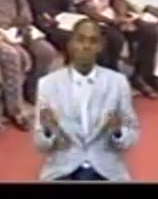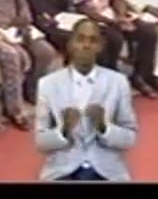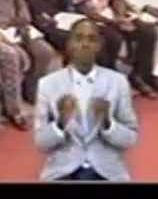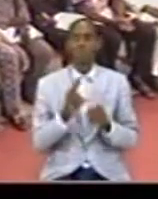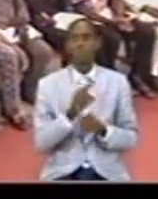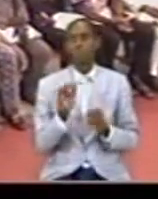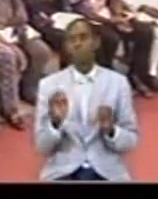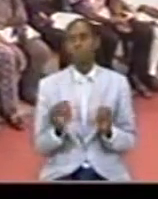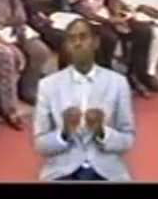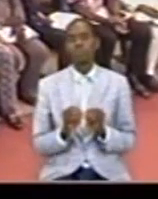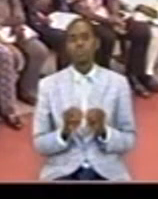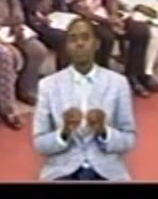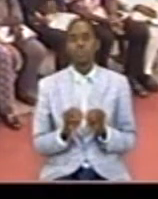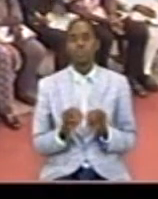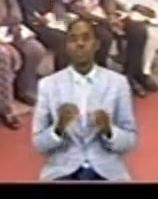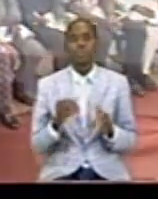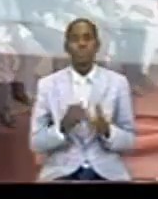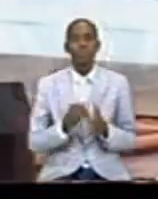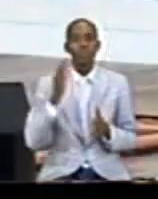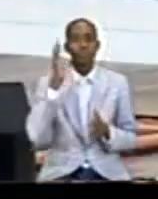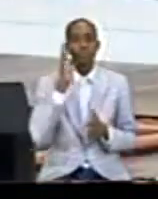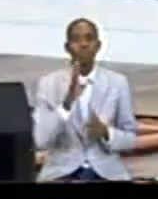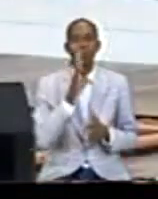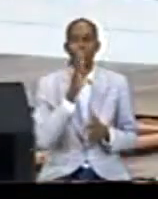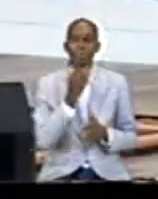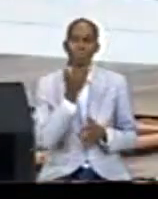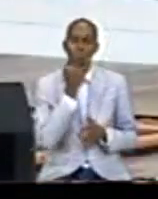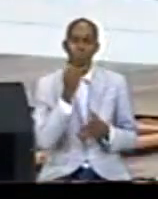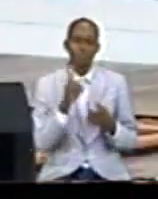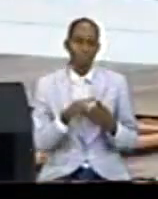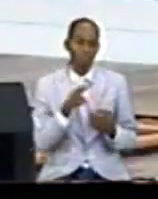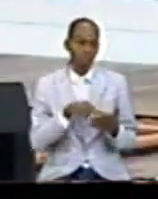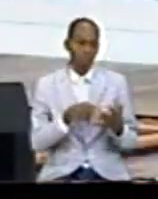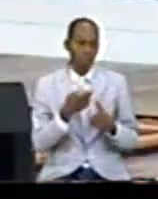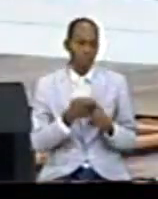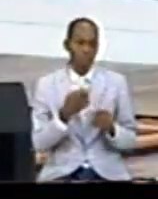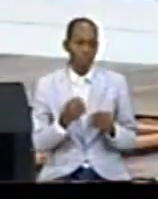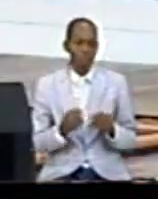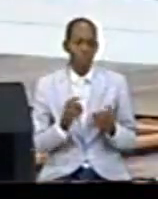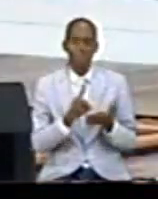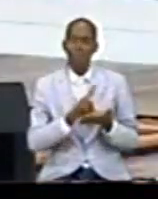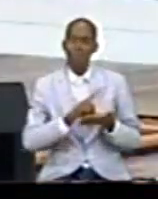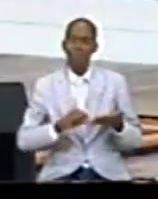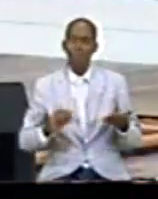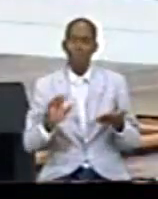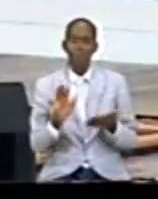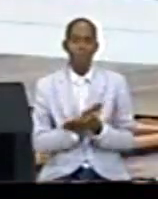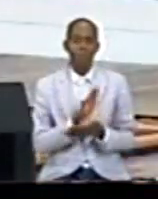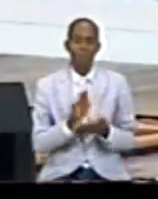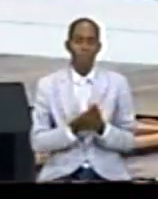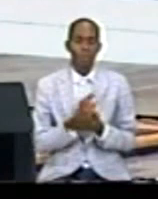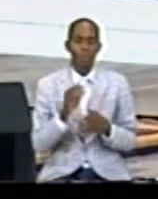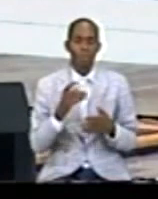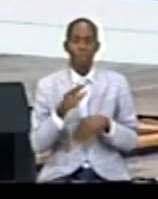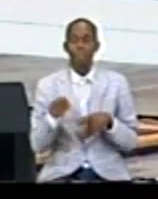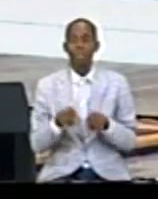It will be unfortunate to read in the newspapers, like all these things we read in newspapers,